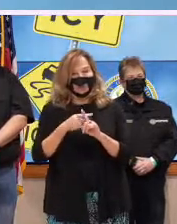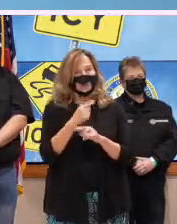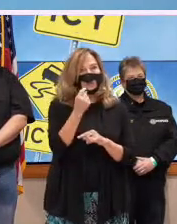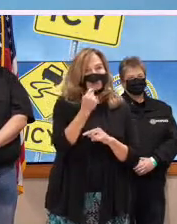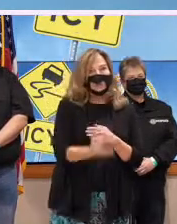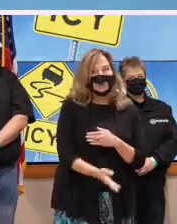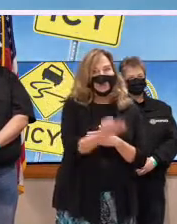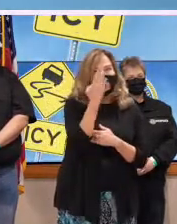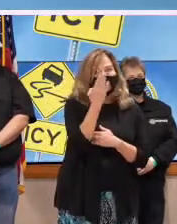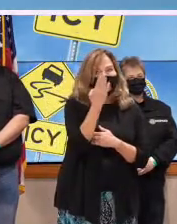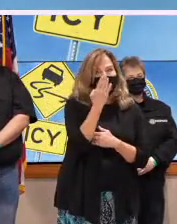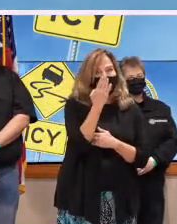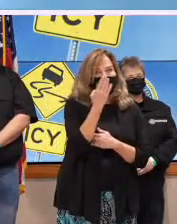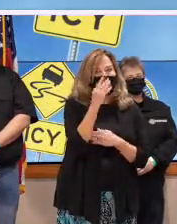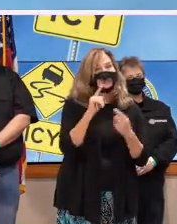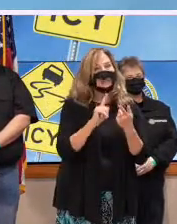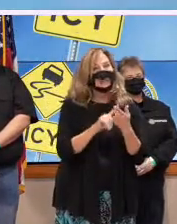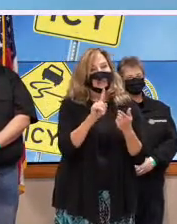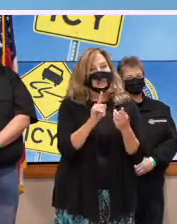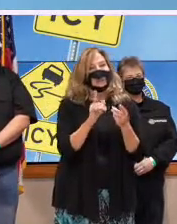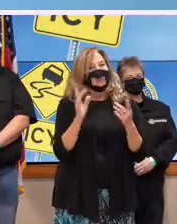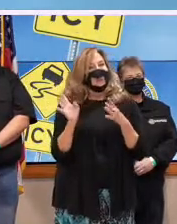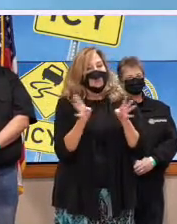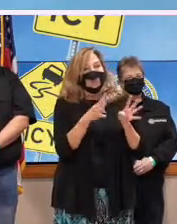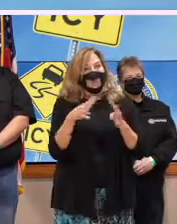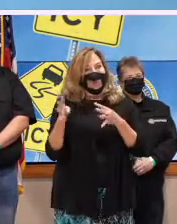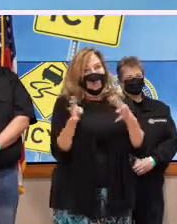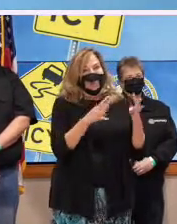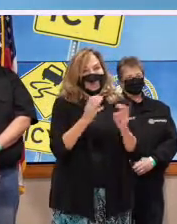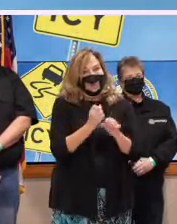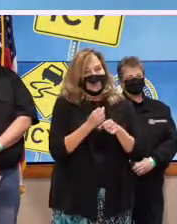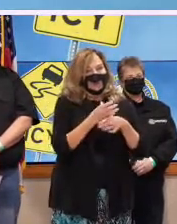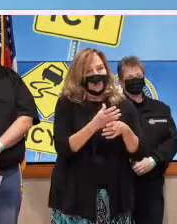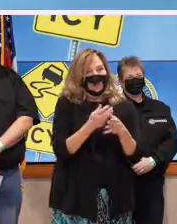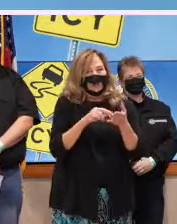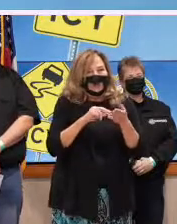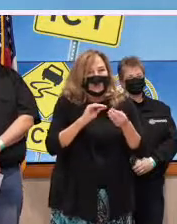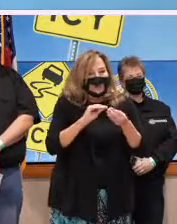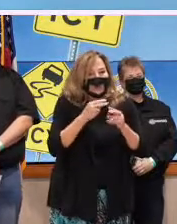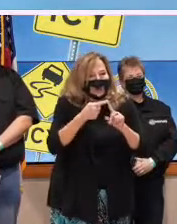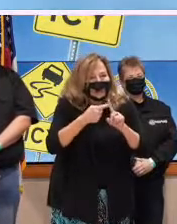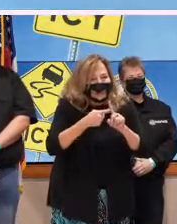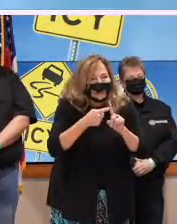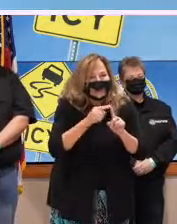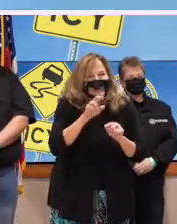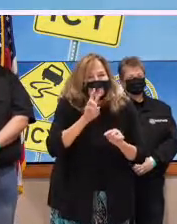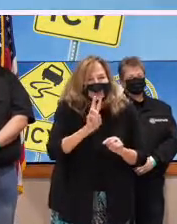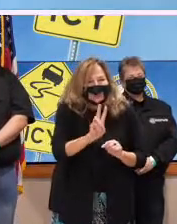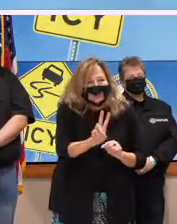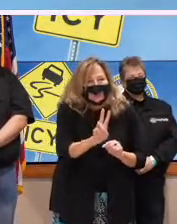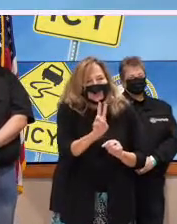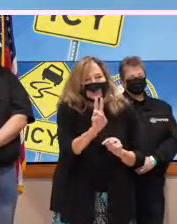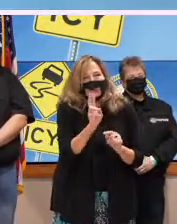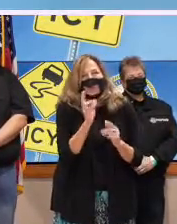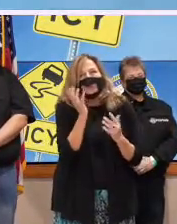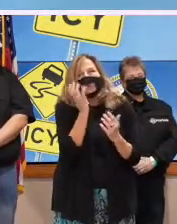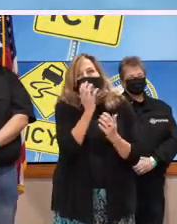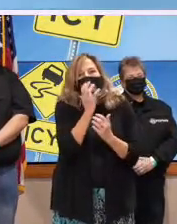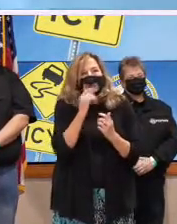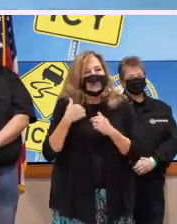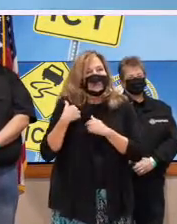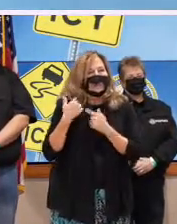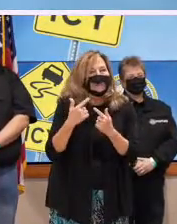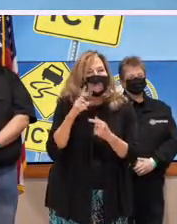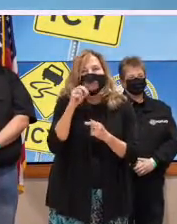with a chill factor with a wind chill factor of 2. That's cold, and it has been 30 years since